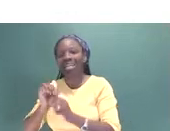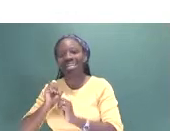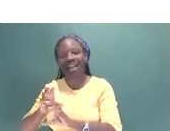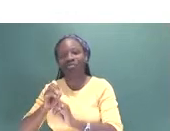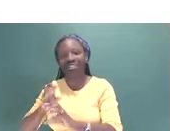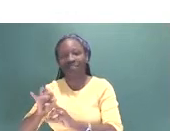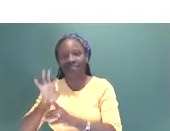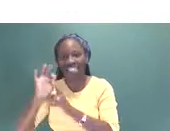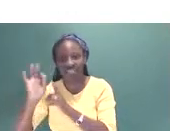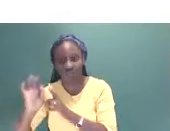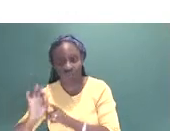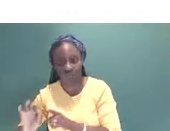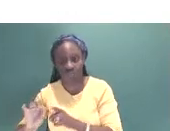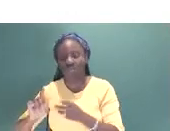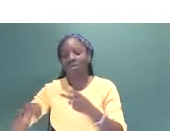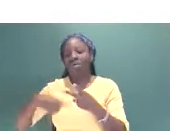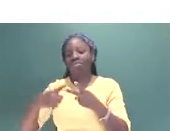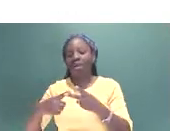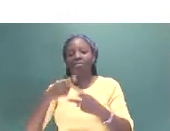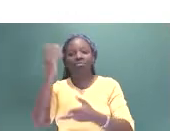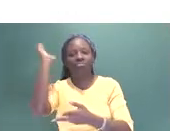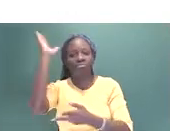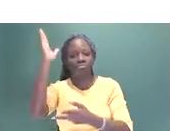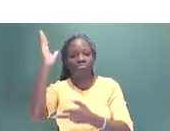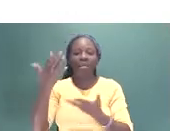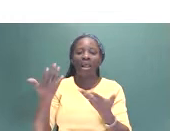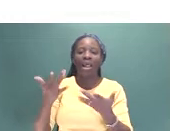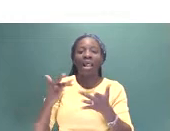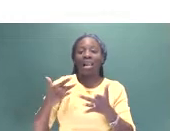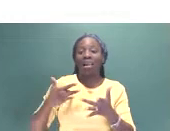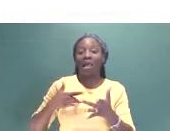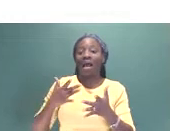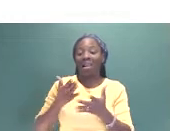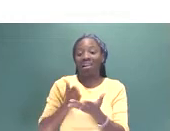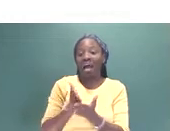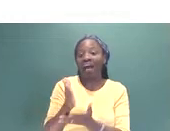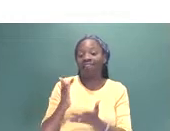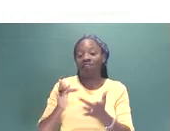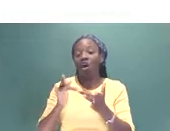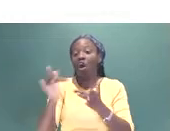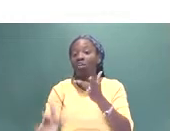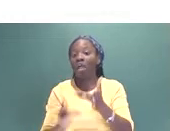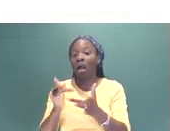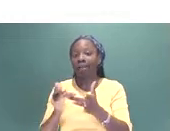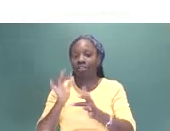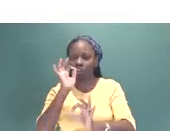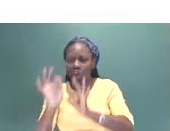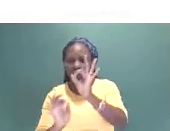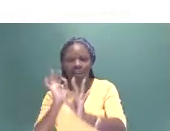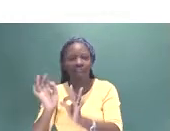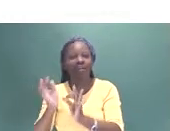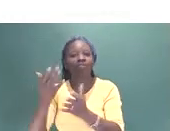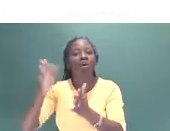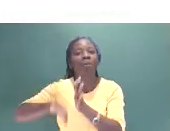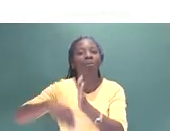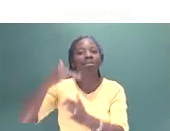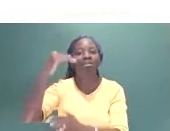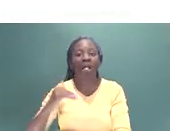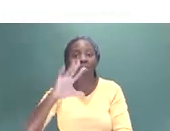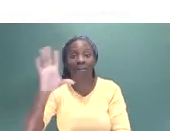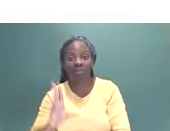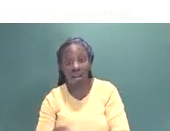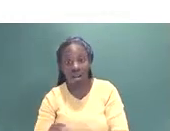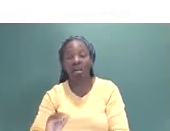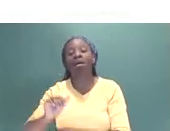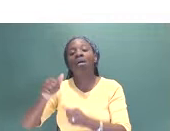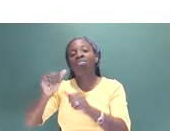a large online survey that we collaborated with in South Africa. And then, in contrast, a very